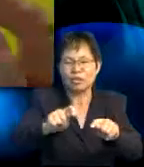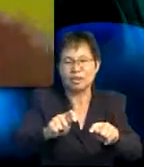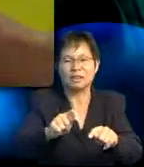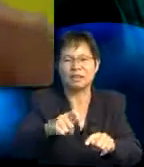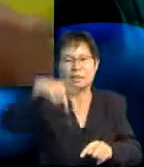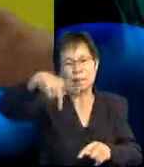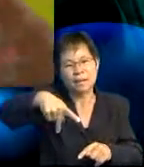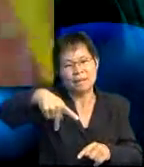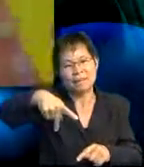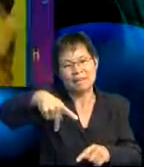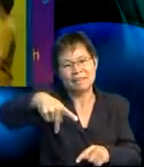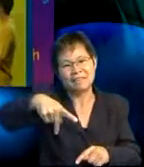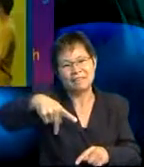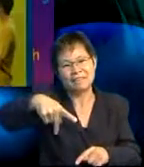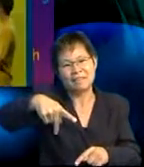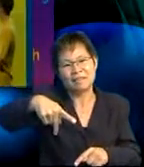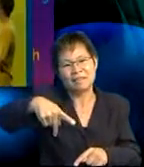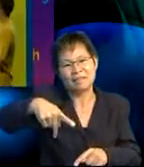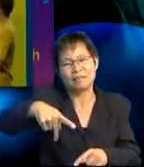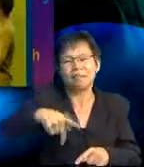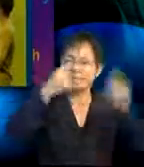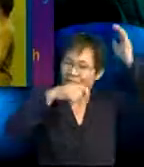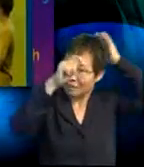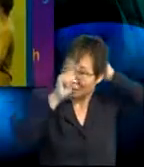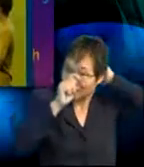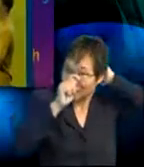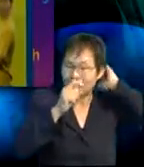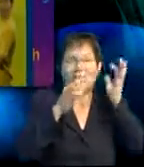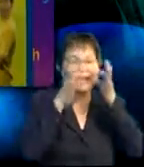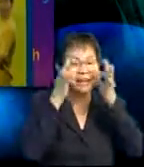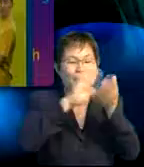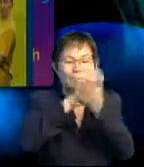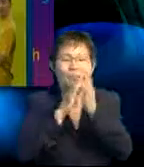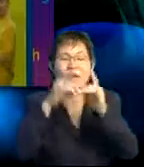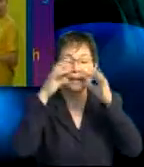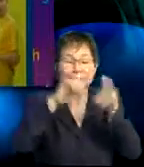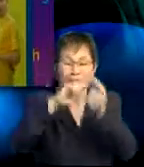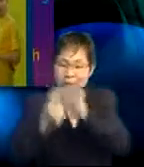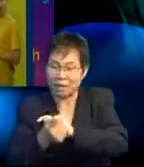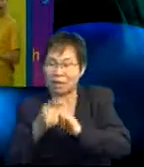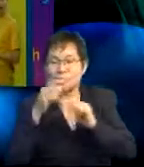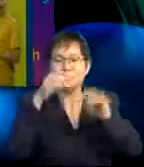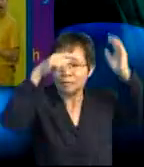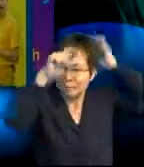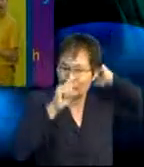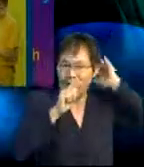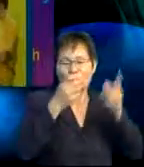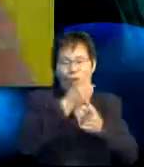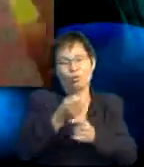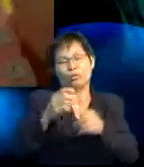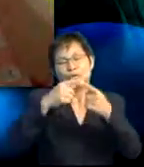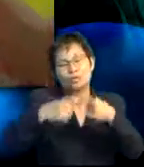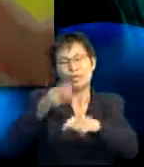letter P? The cat becomes a cap. Or we could try the letter